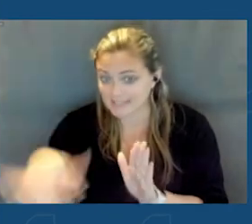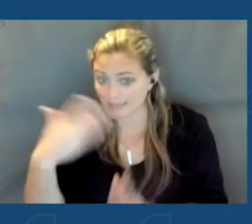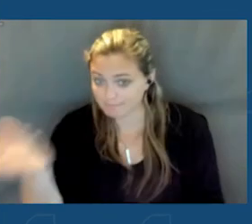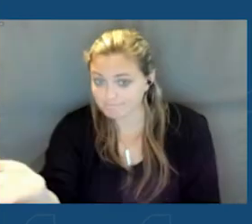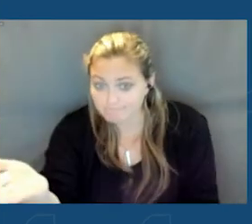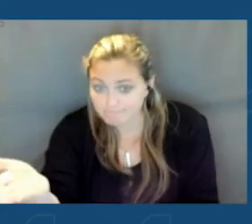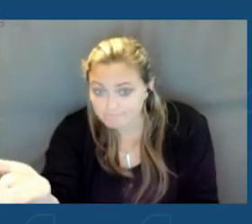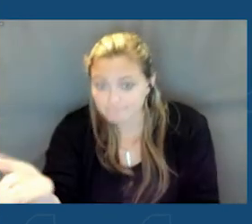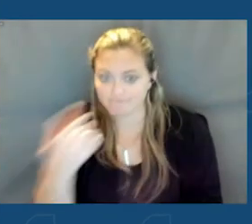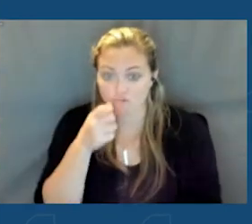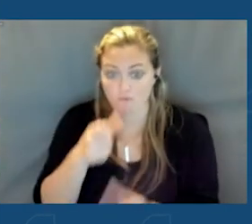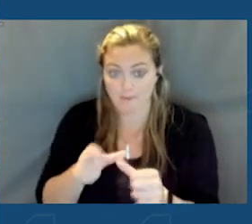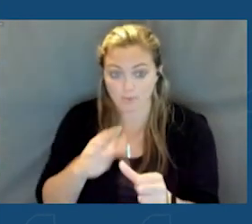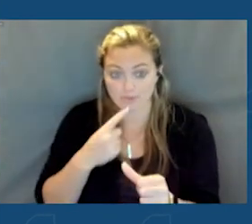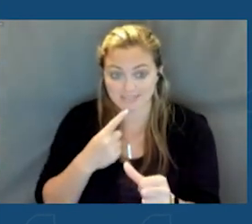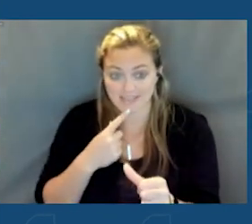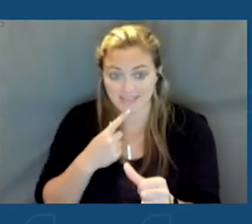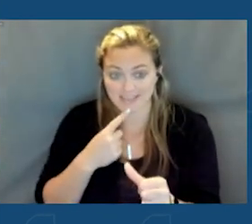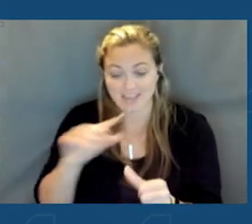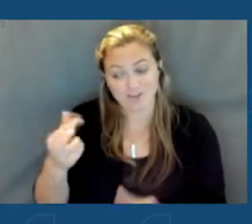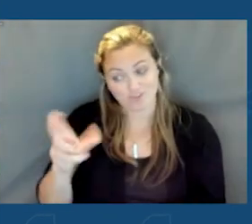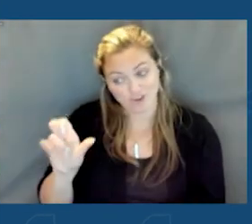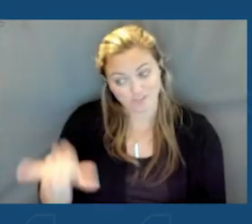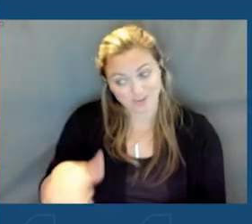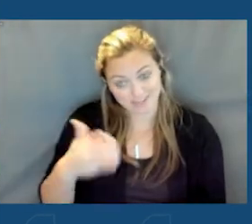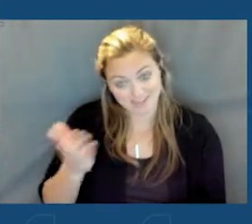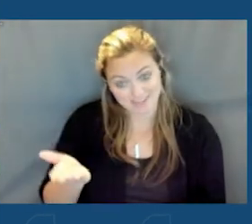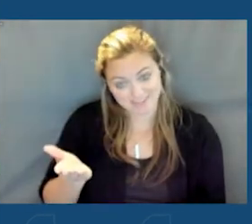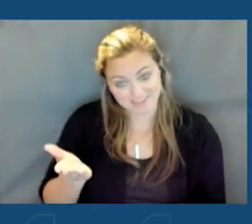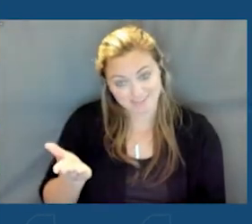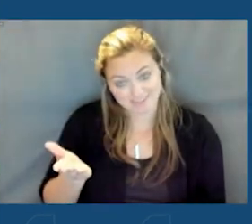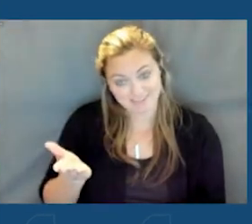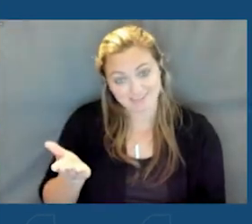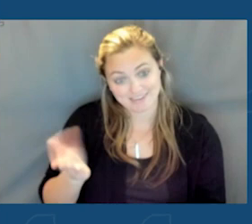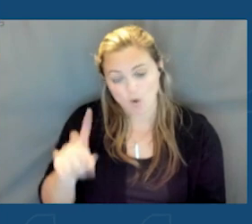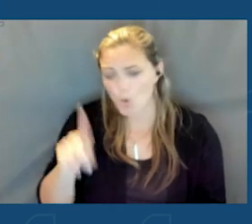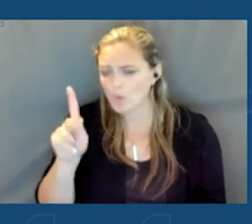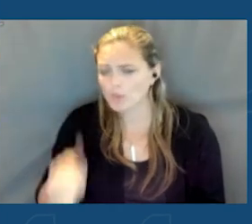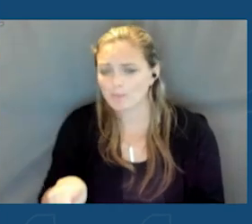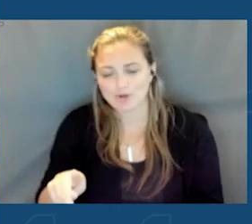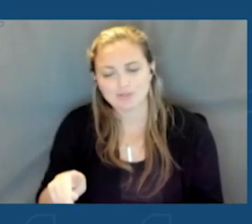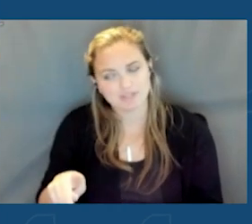remember he used to say, Gregory? That's what he's the only person who gets away with that.